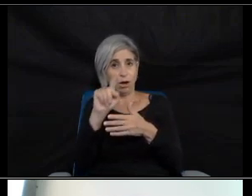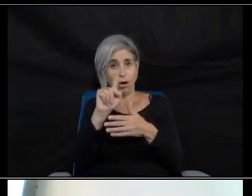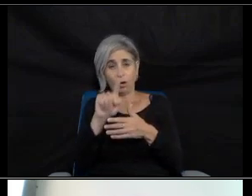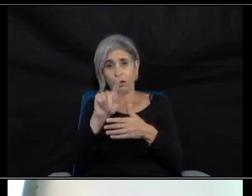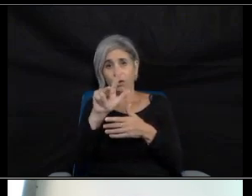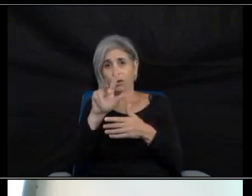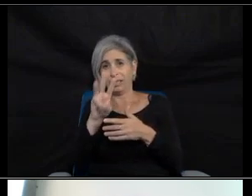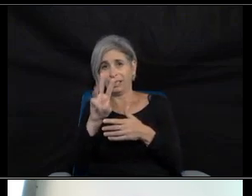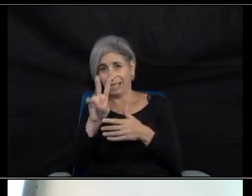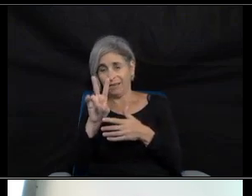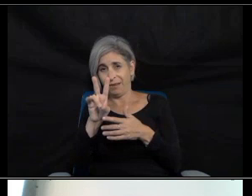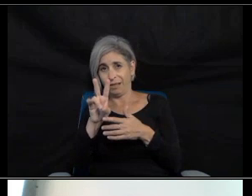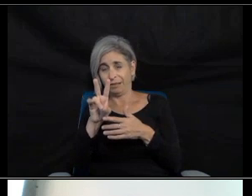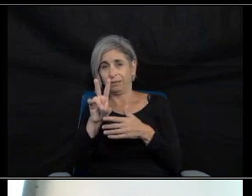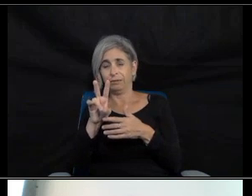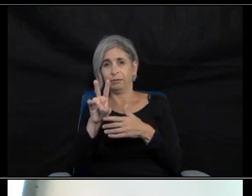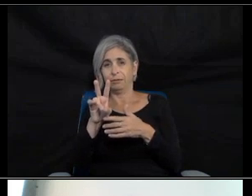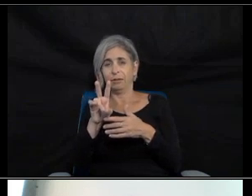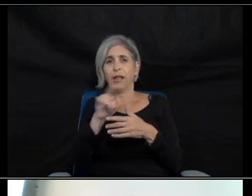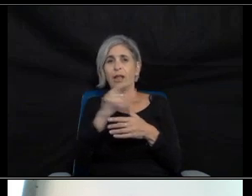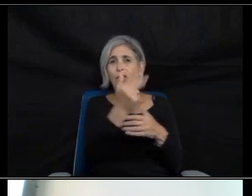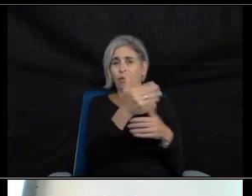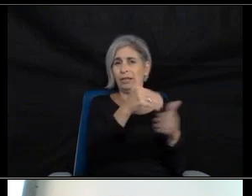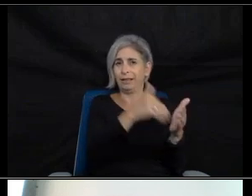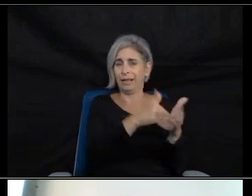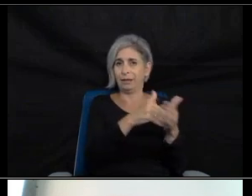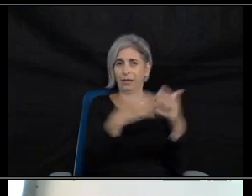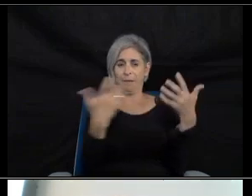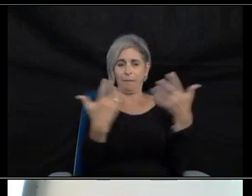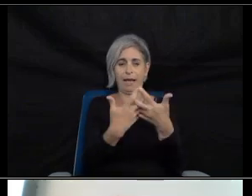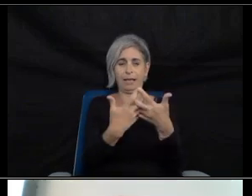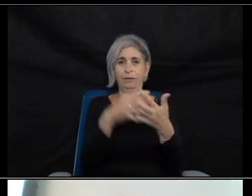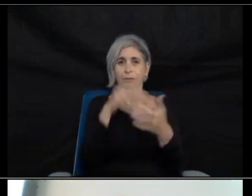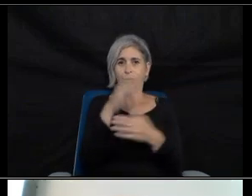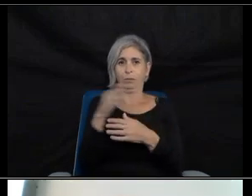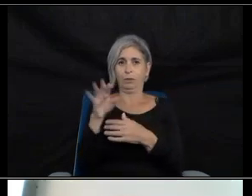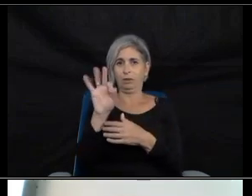$137,000 from the federal funds, and a $13,000 match from Boynton Beach funds.